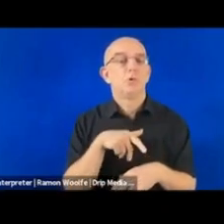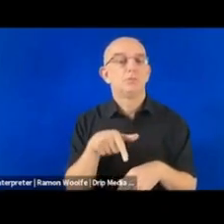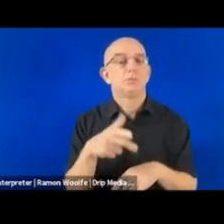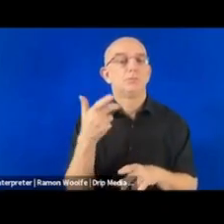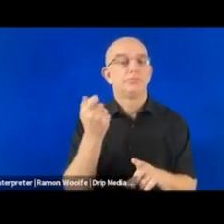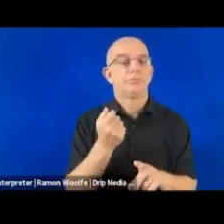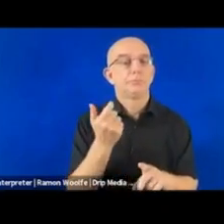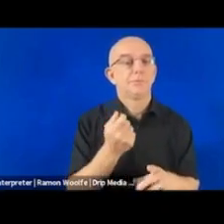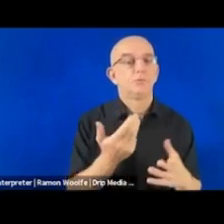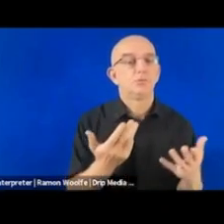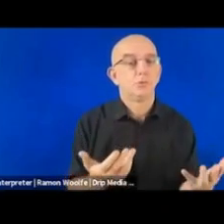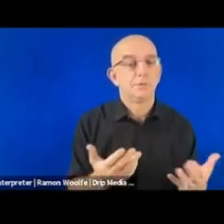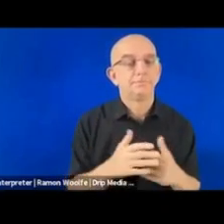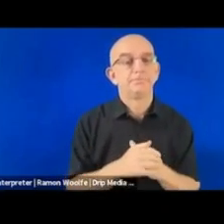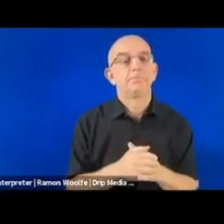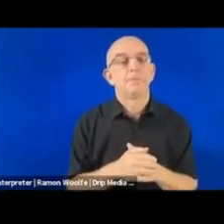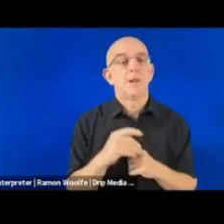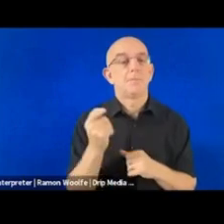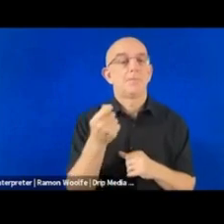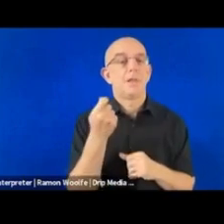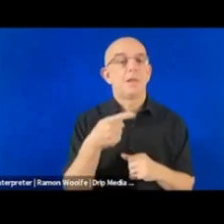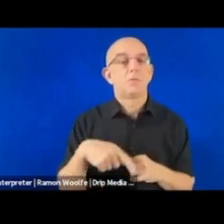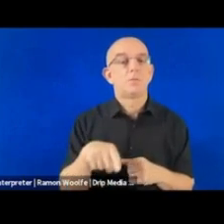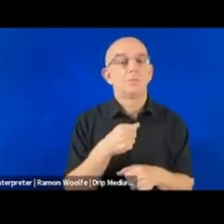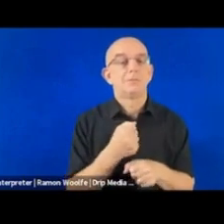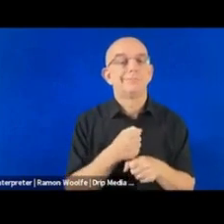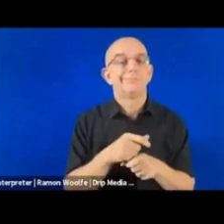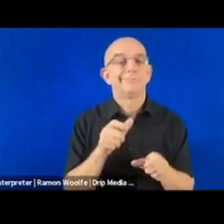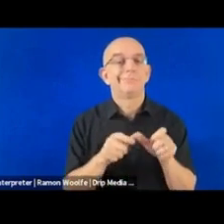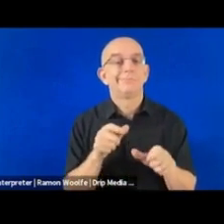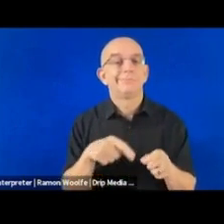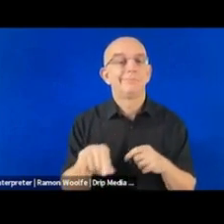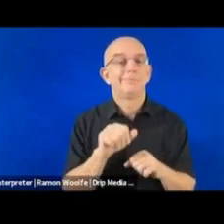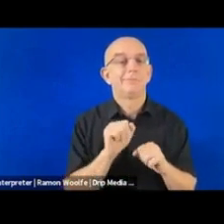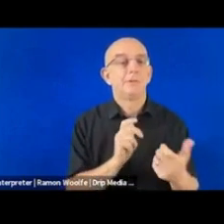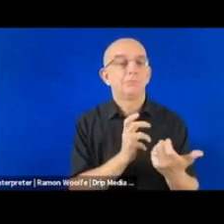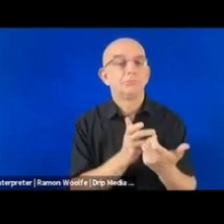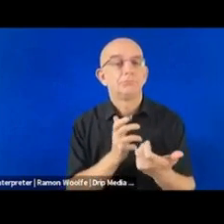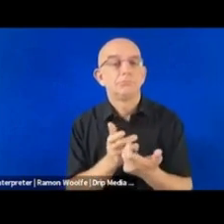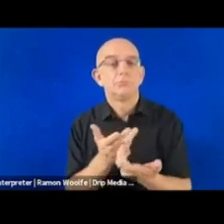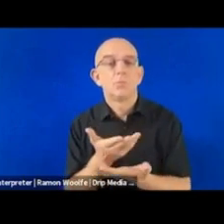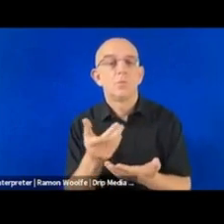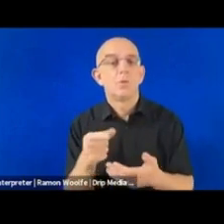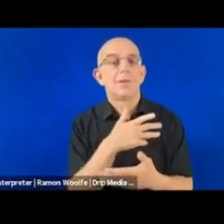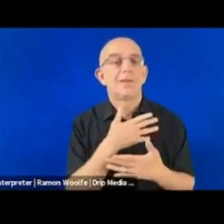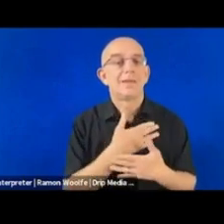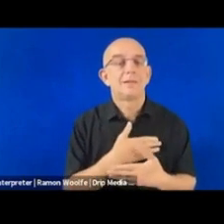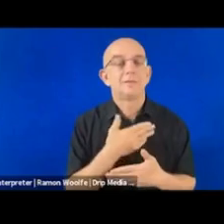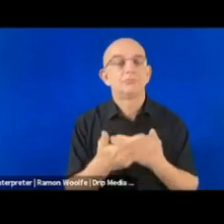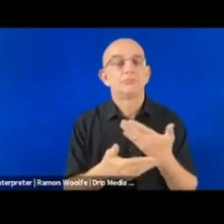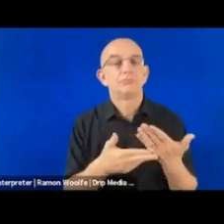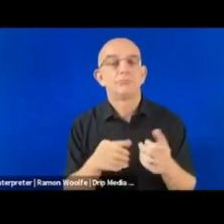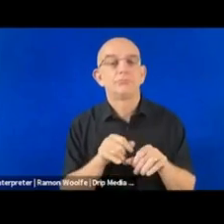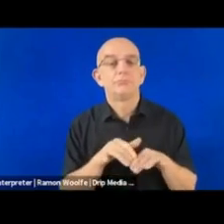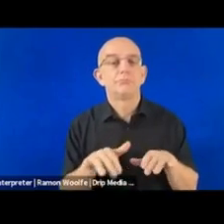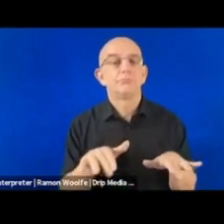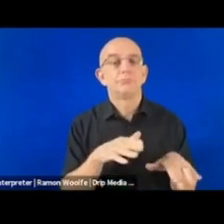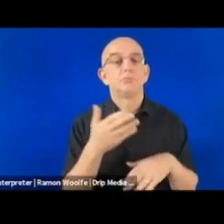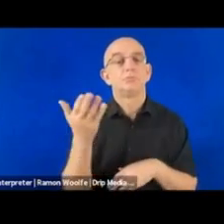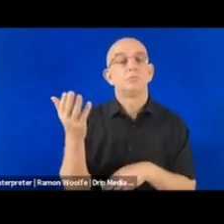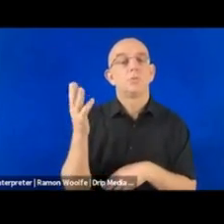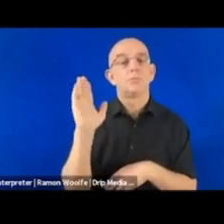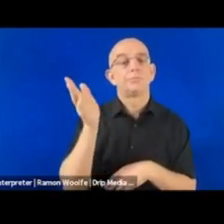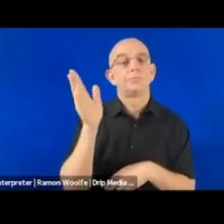protection practitioners to make sure that they understand leadership and how to be able to effectively perform